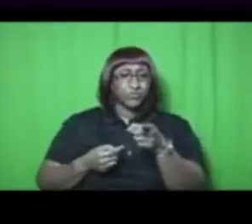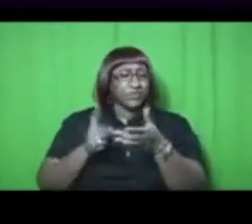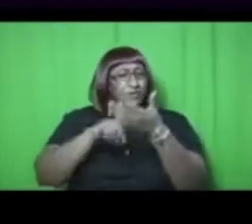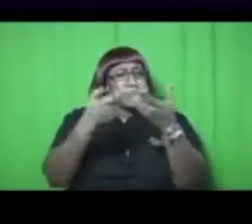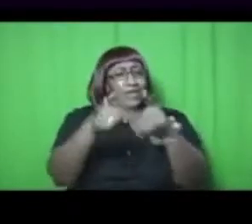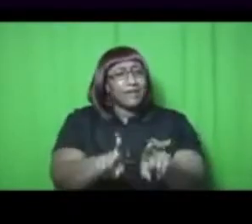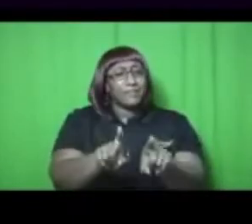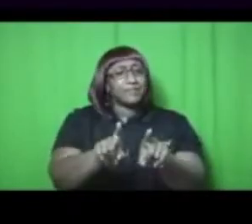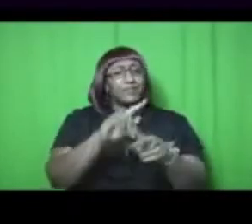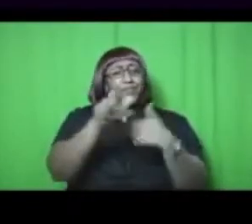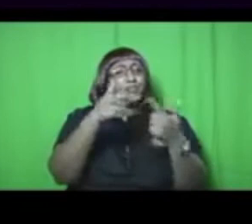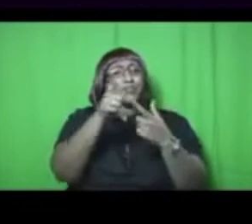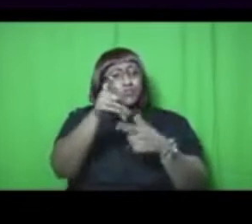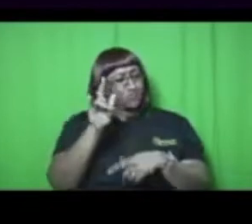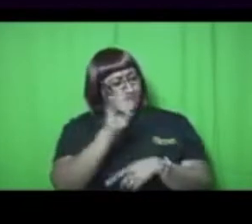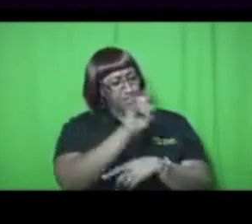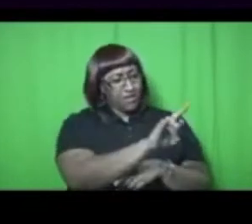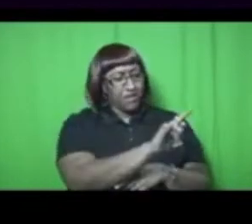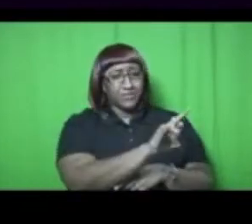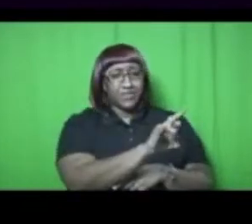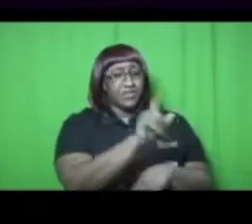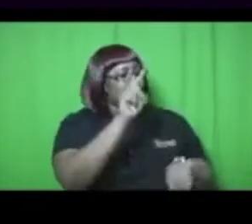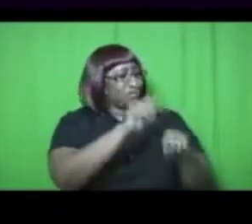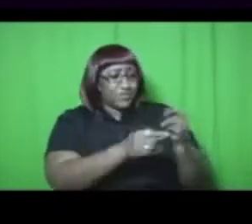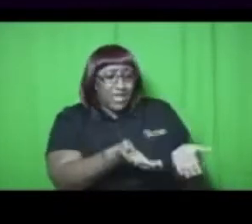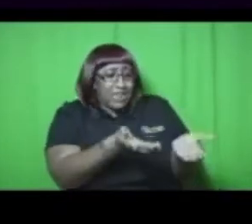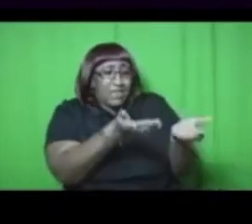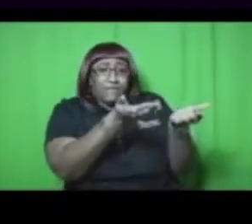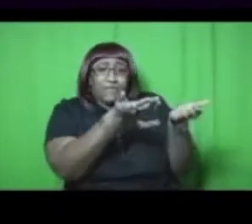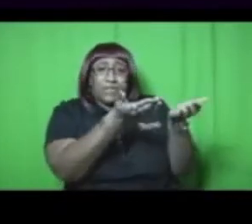What happens when you love them but you can't lift them?